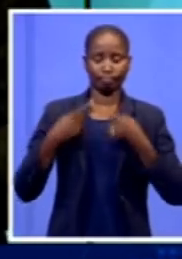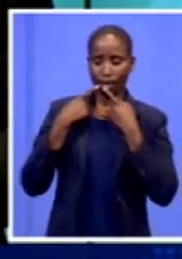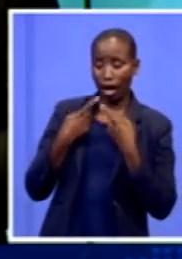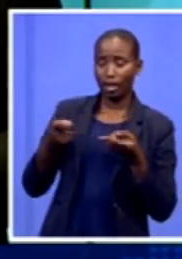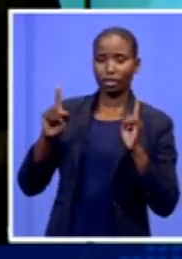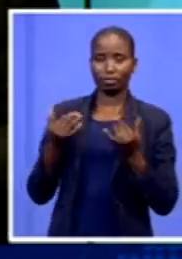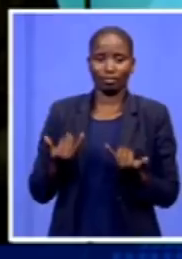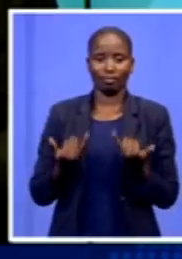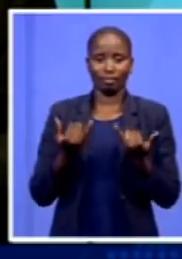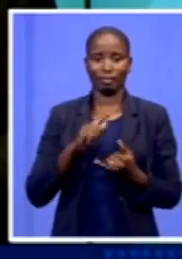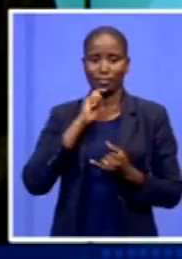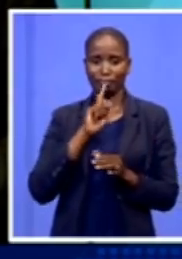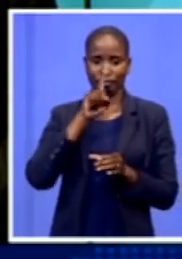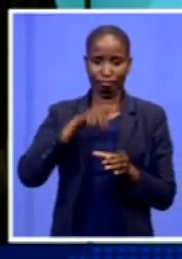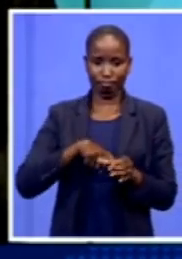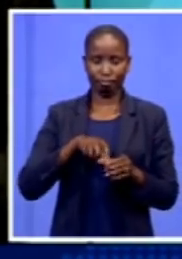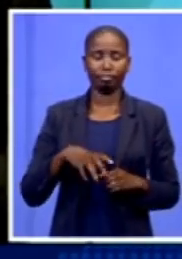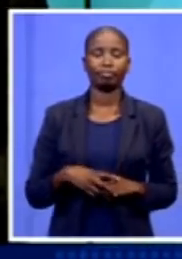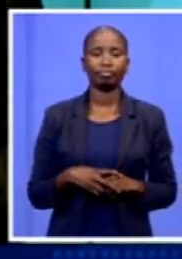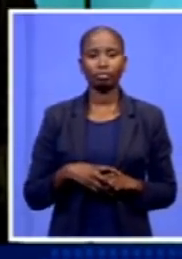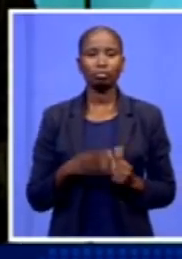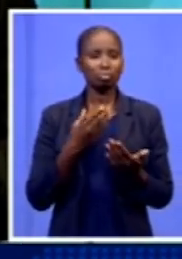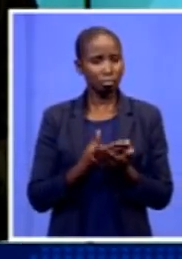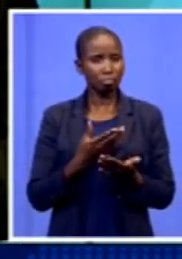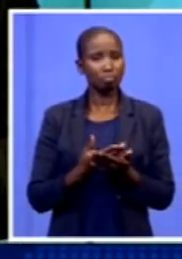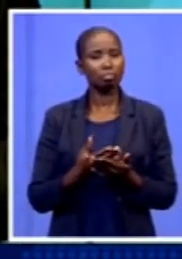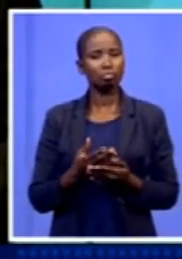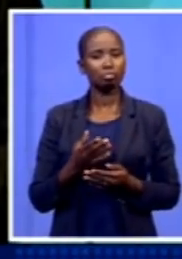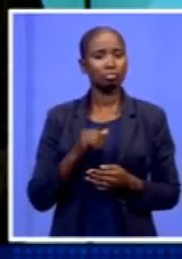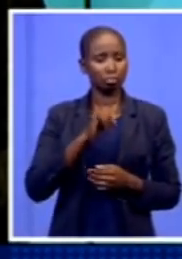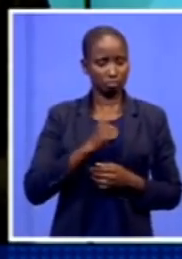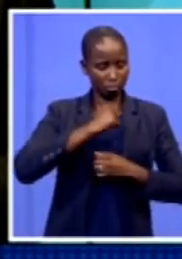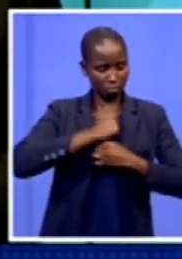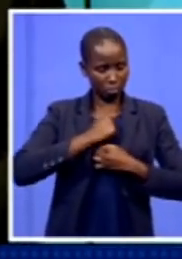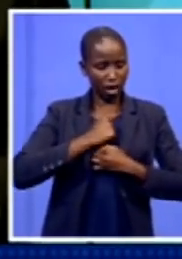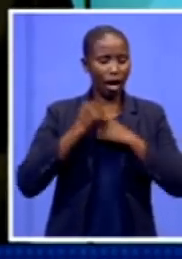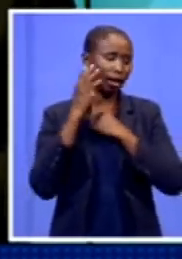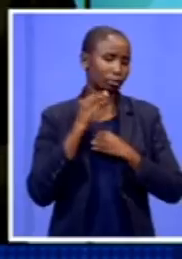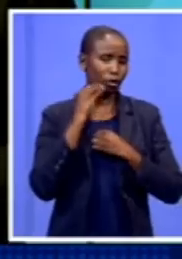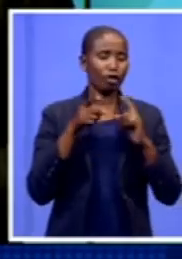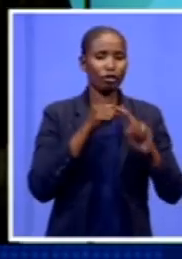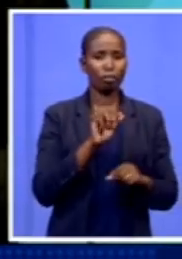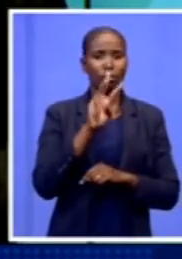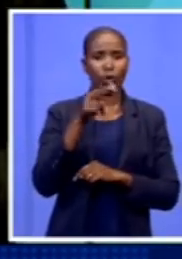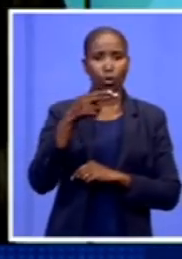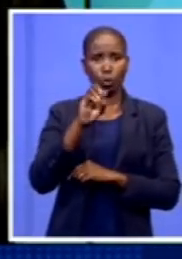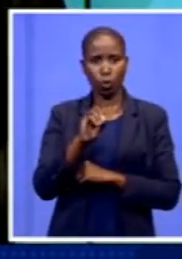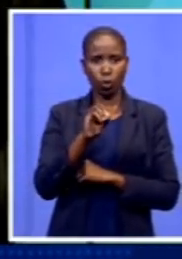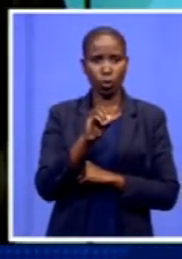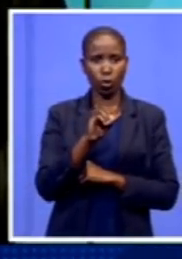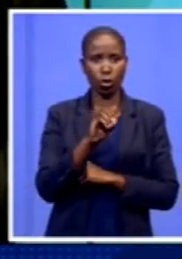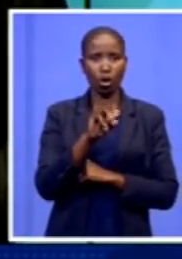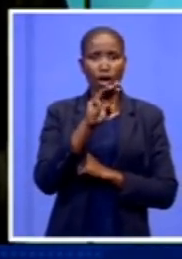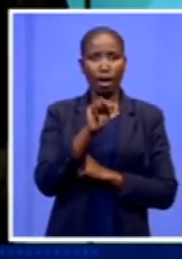many ways share our experience as the first WHO mRNA hub in Africa. The